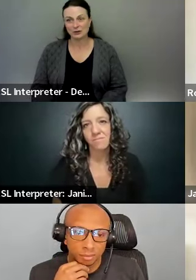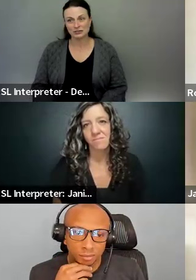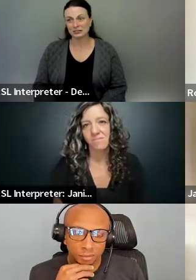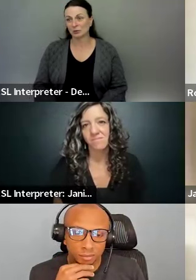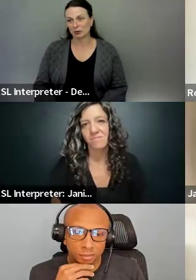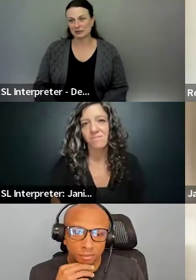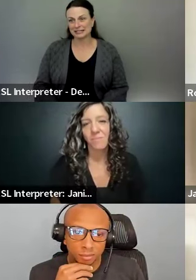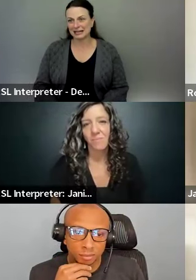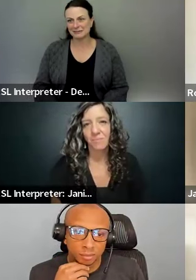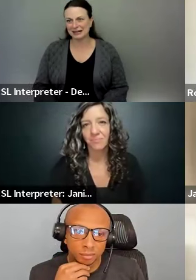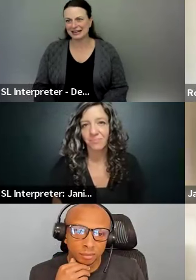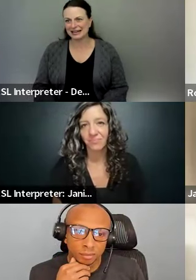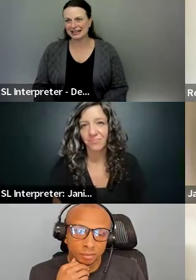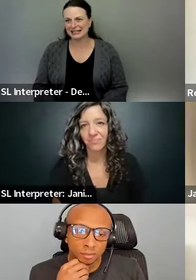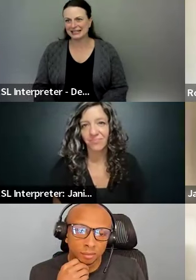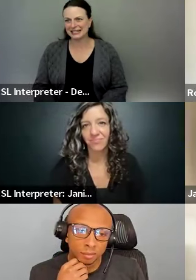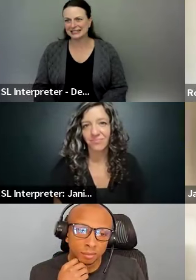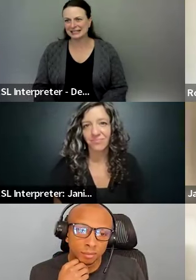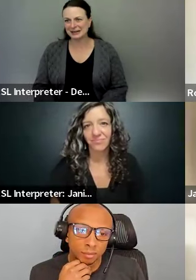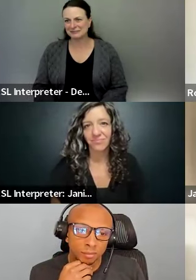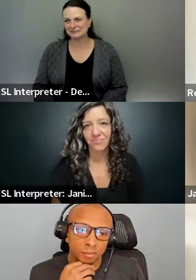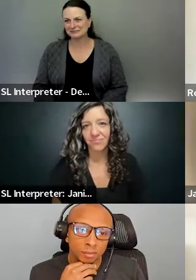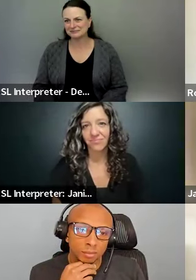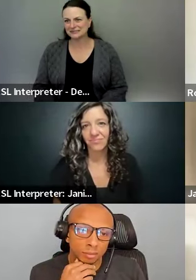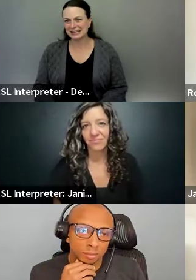I know there's still more work to be done, but